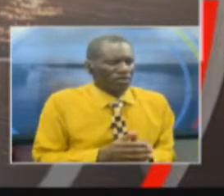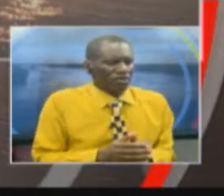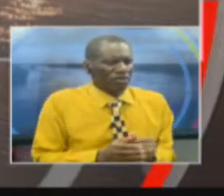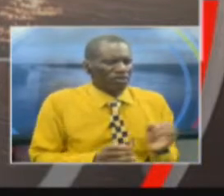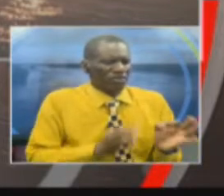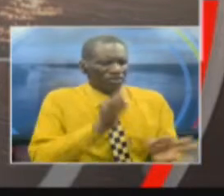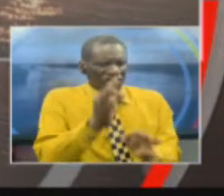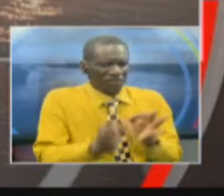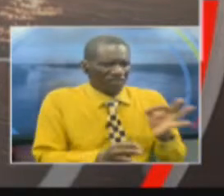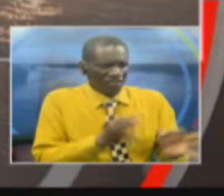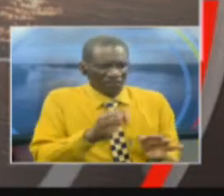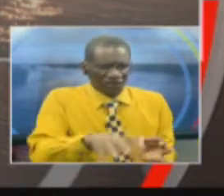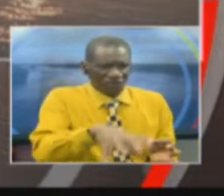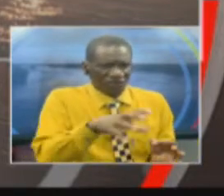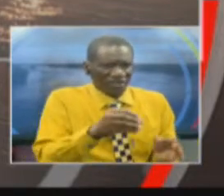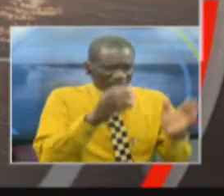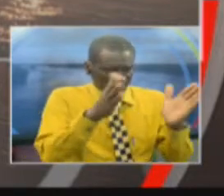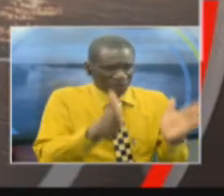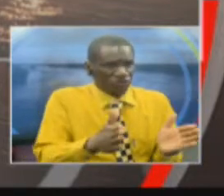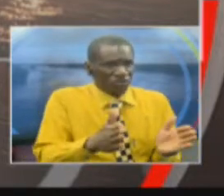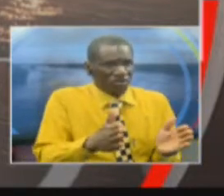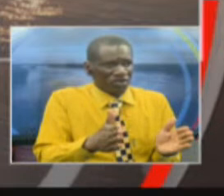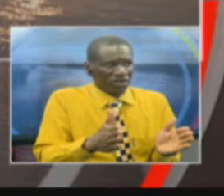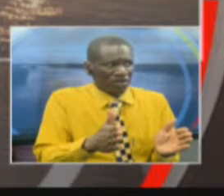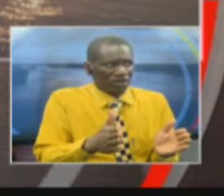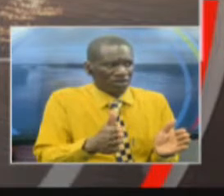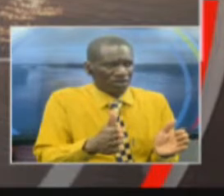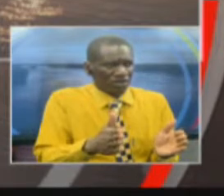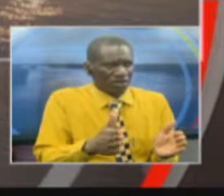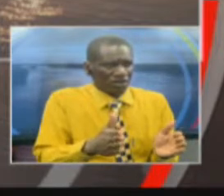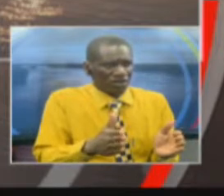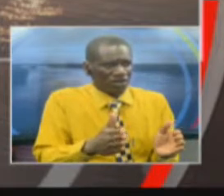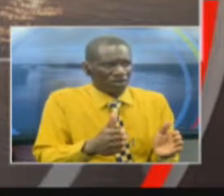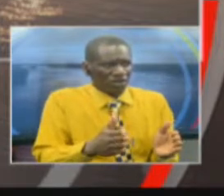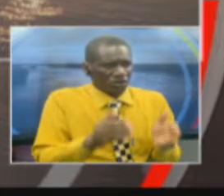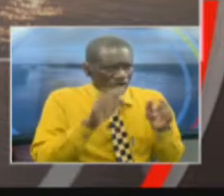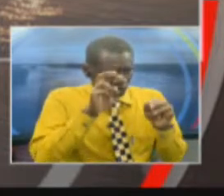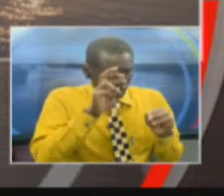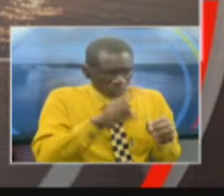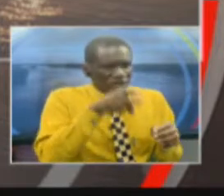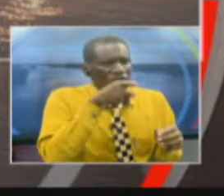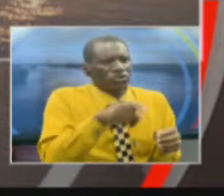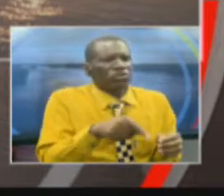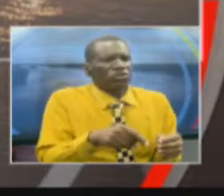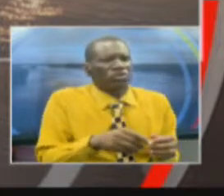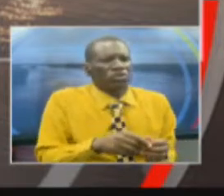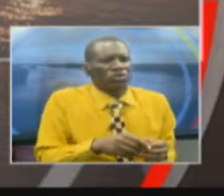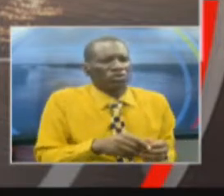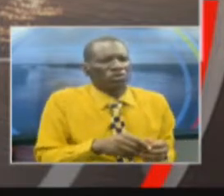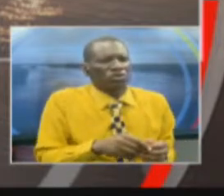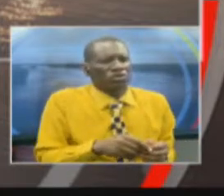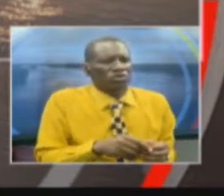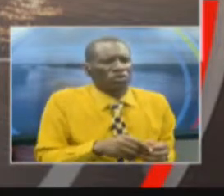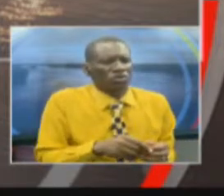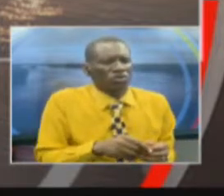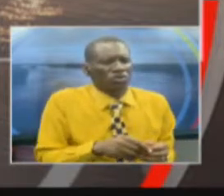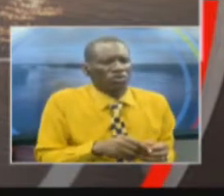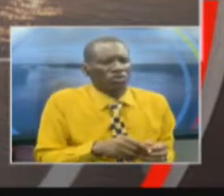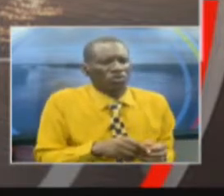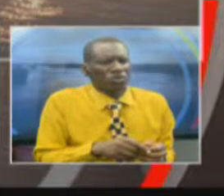find a partner who's like you, what are the first